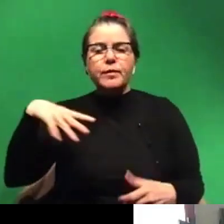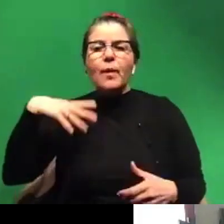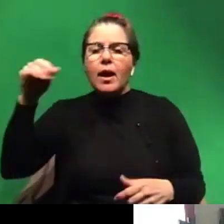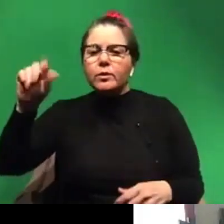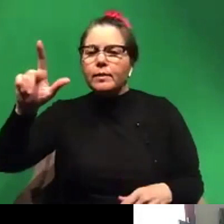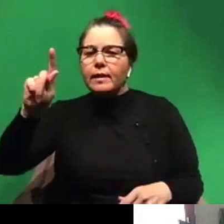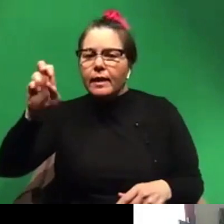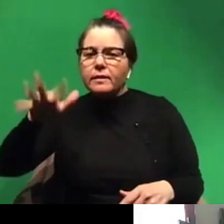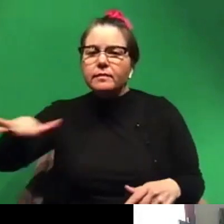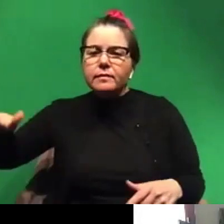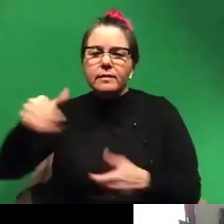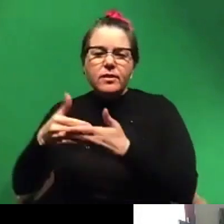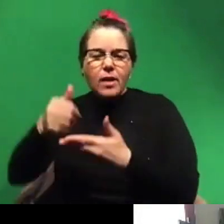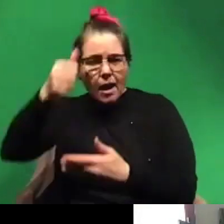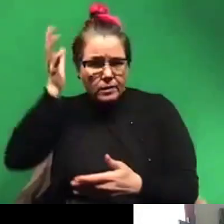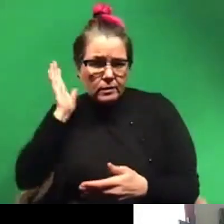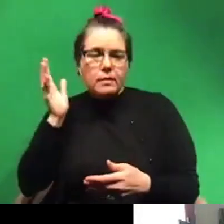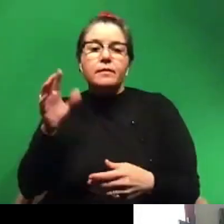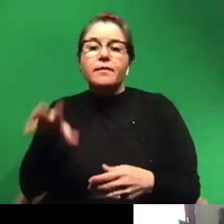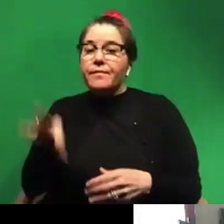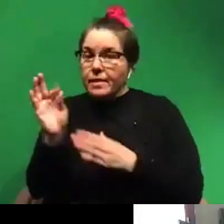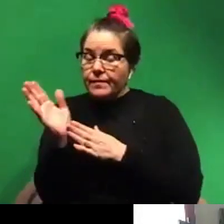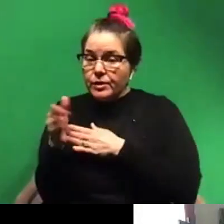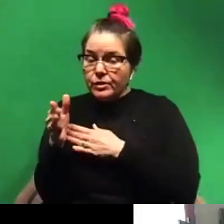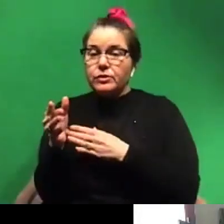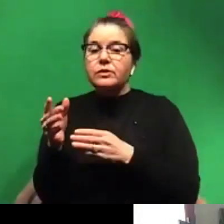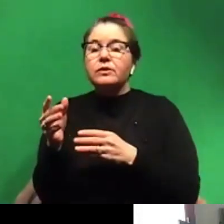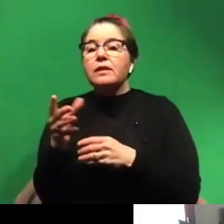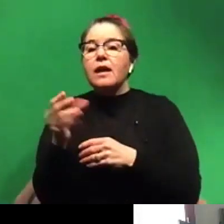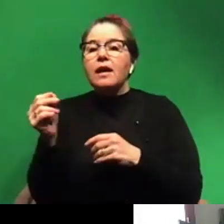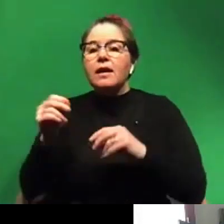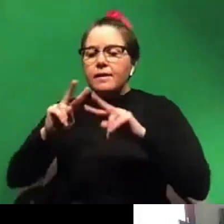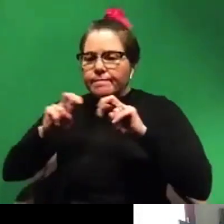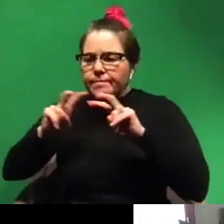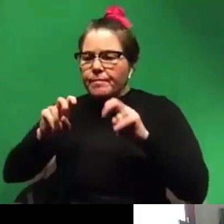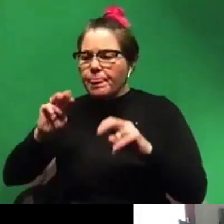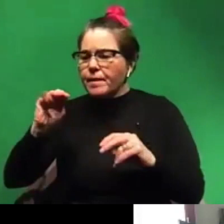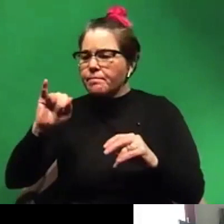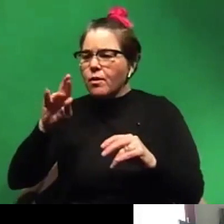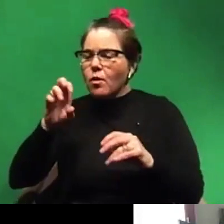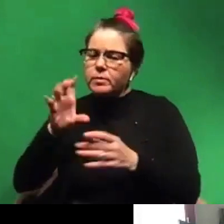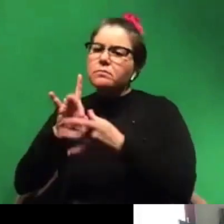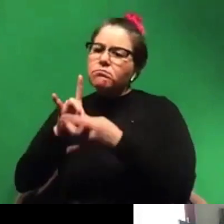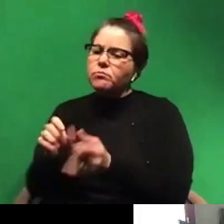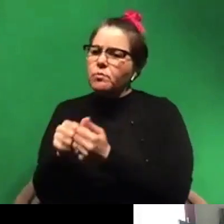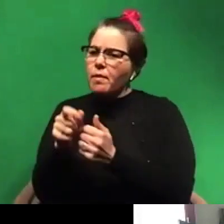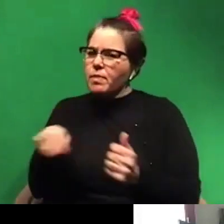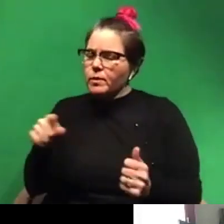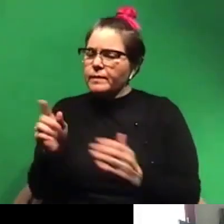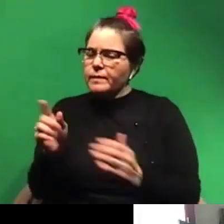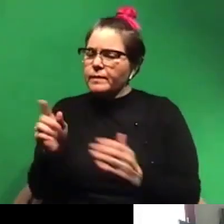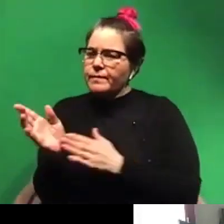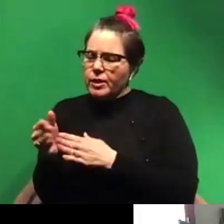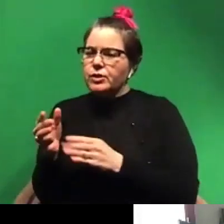around Alaska and find fish and look at the microbes that are associated with those fish and the microbes that are